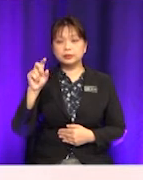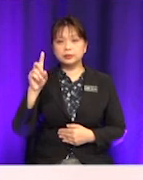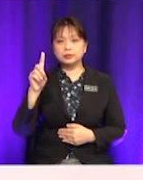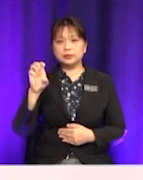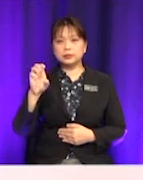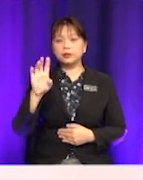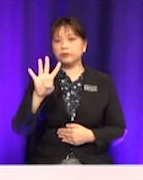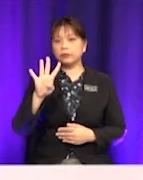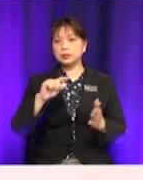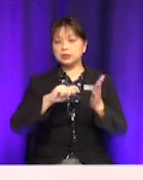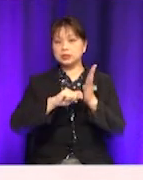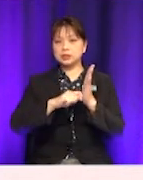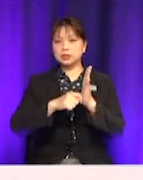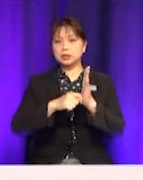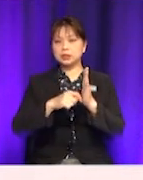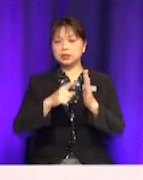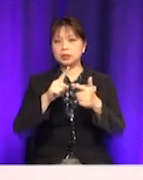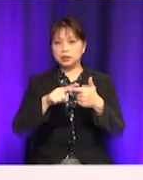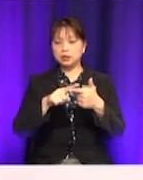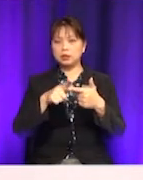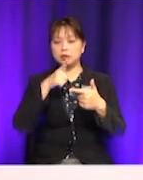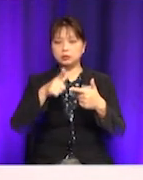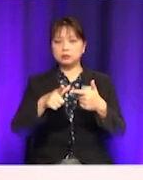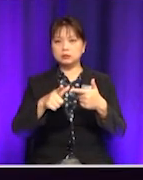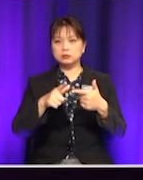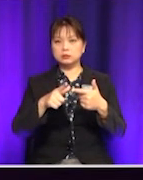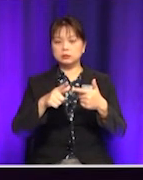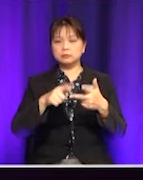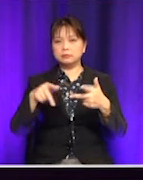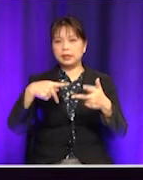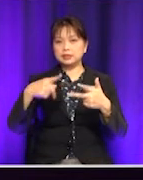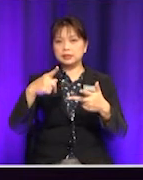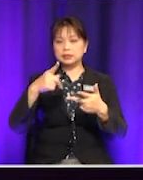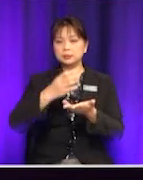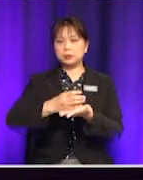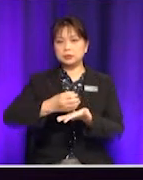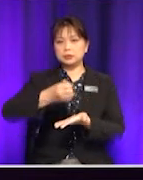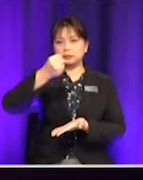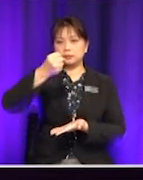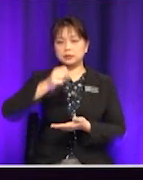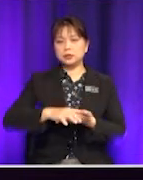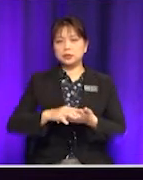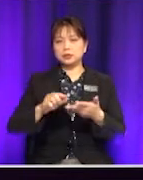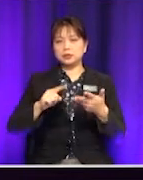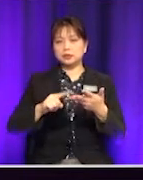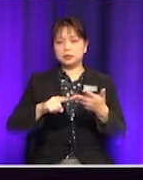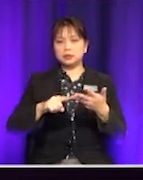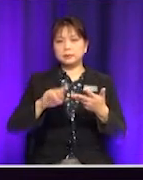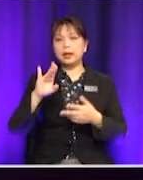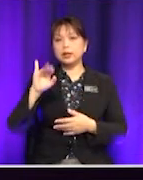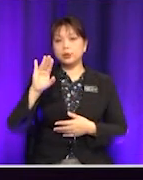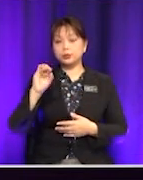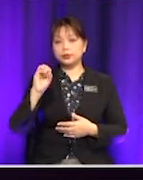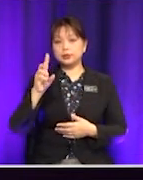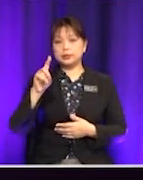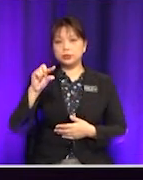4 keywords there. So how, long, plastic bottle, biodegrade. Okay, 5 words there. Okay, good. So what about the